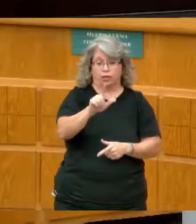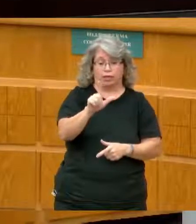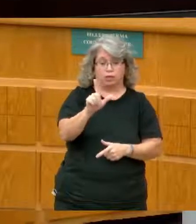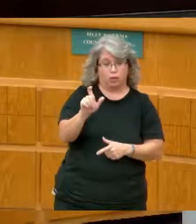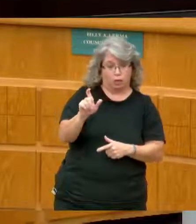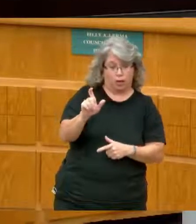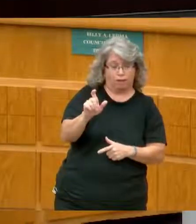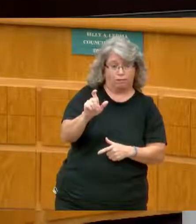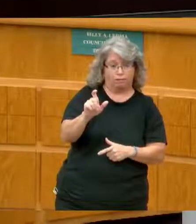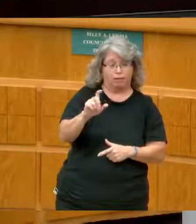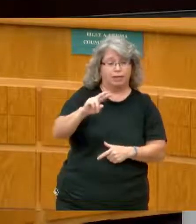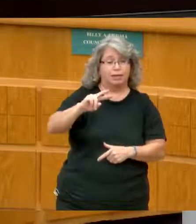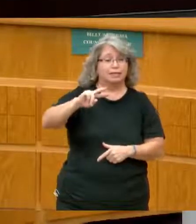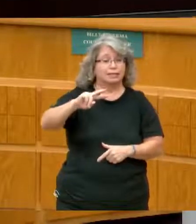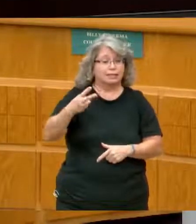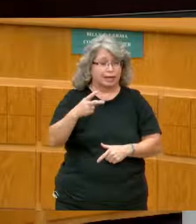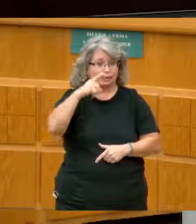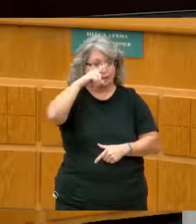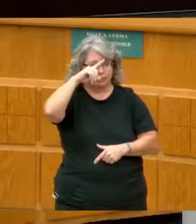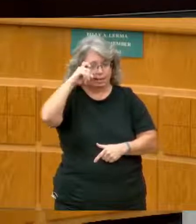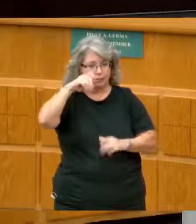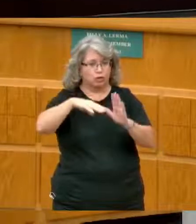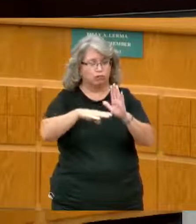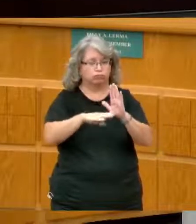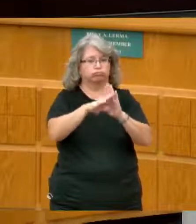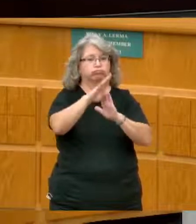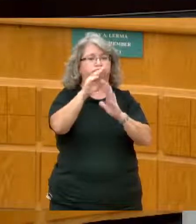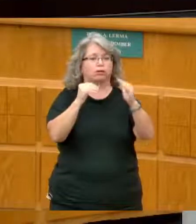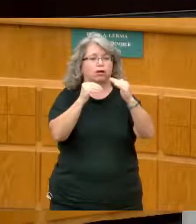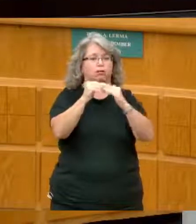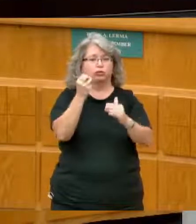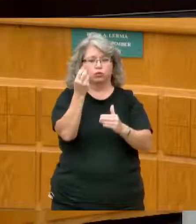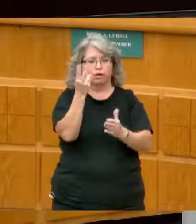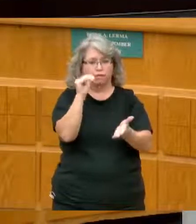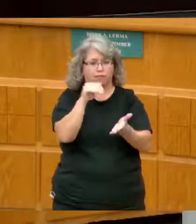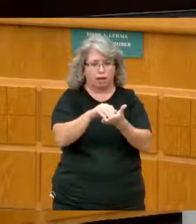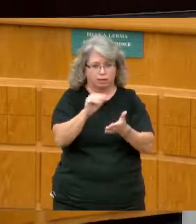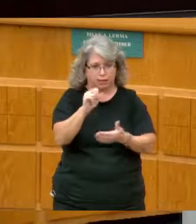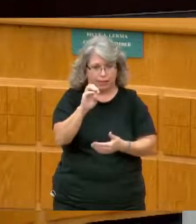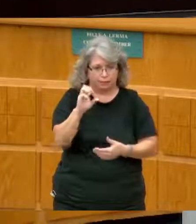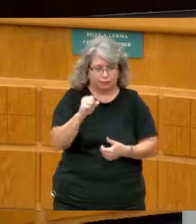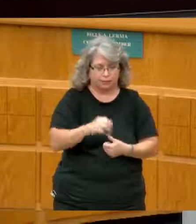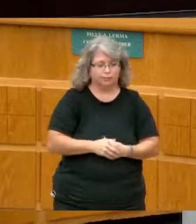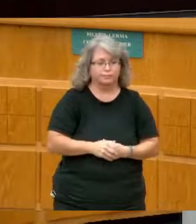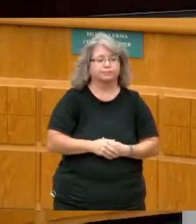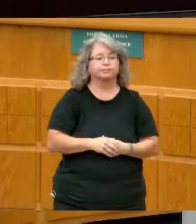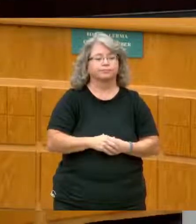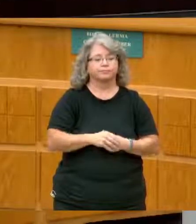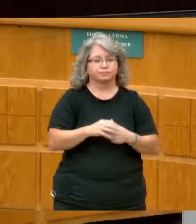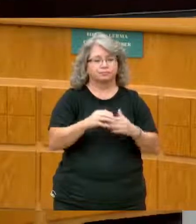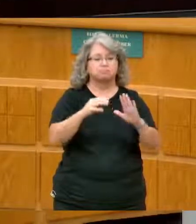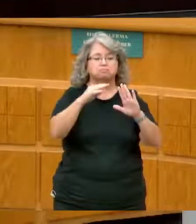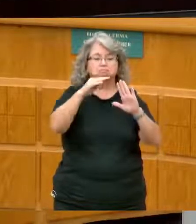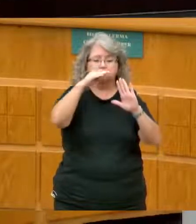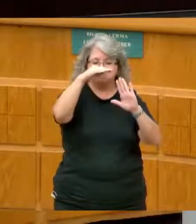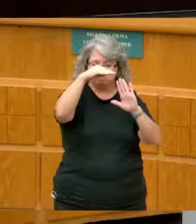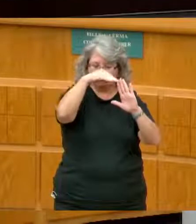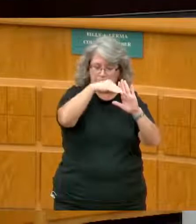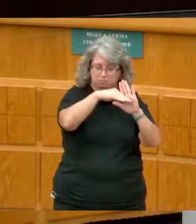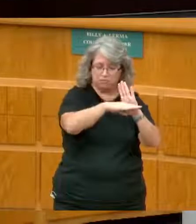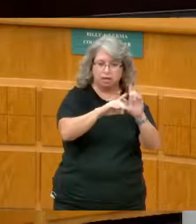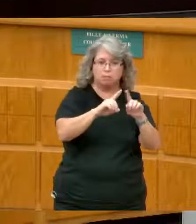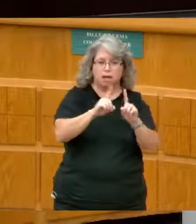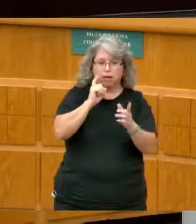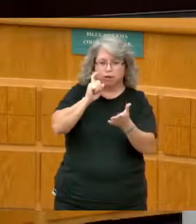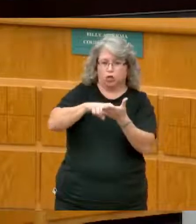had our second summer peak, and we had almost 12,000 cases. So now the numbers went back down. But if you look at